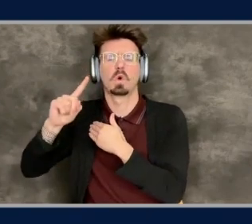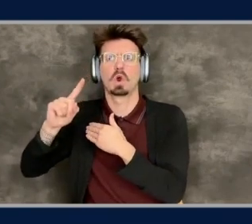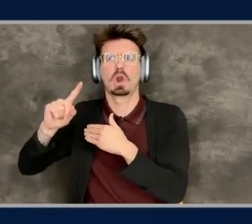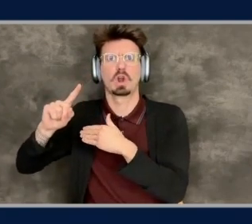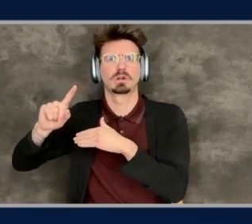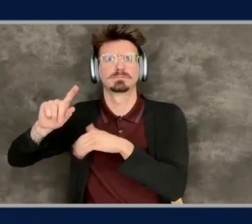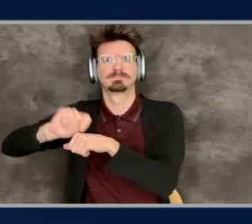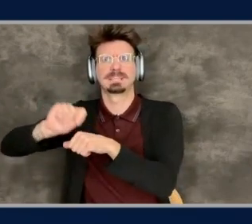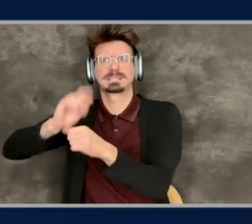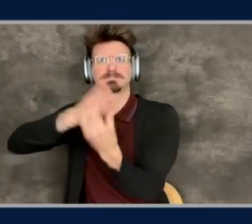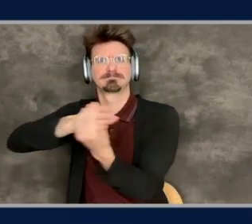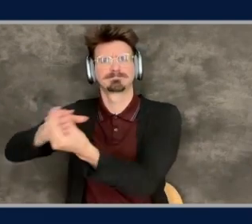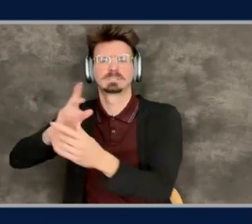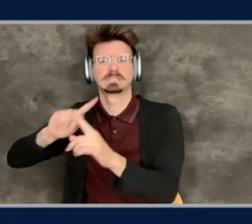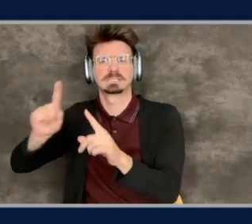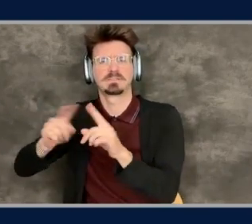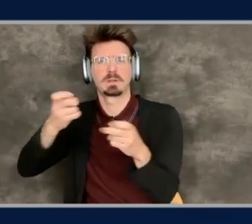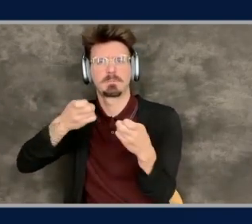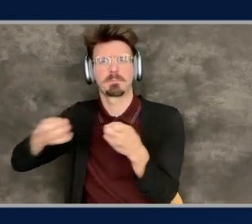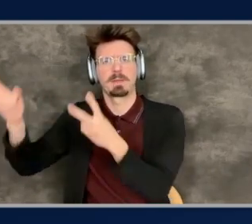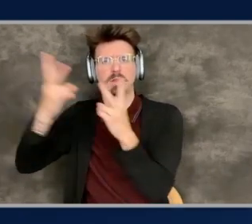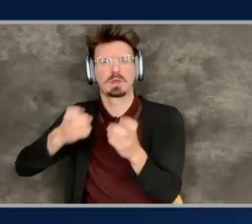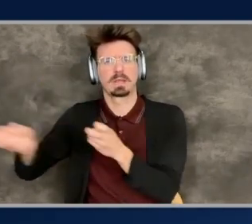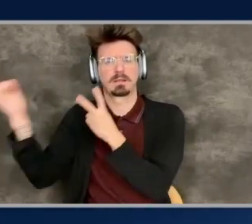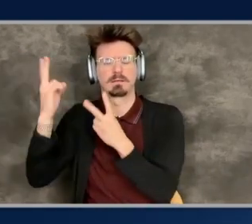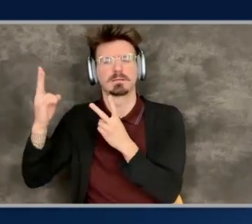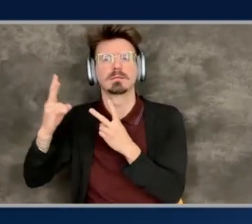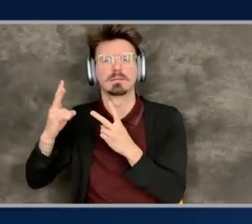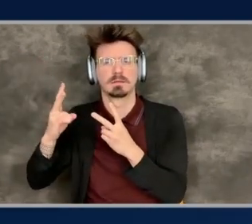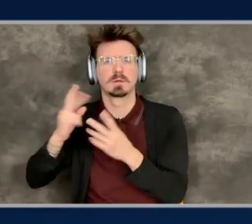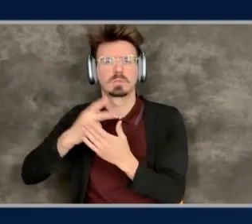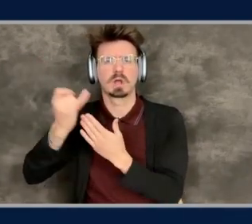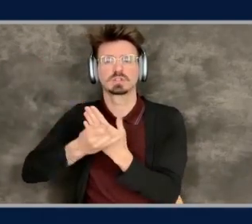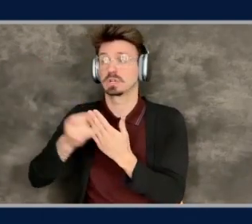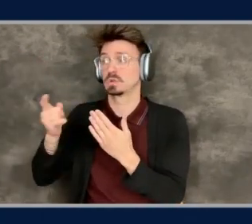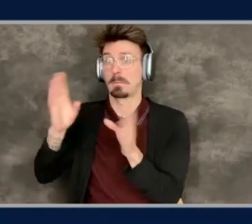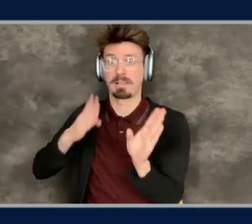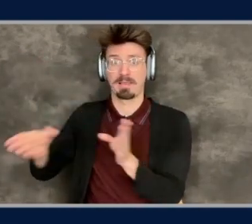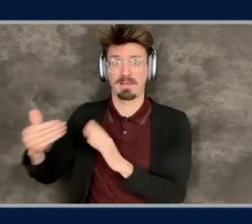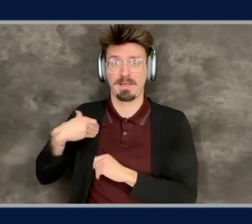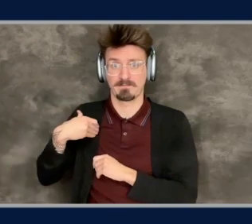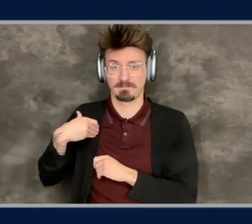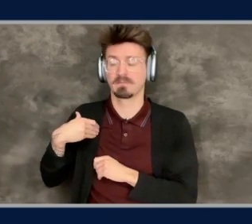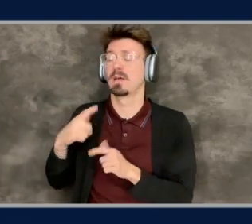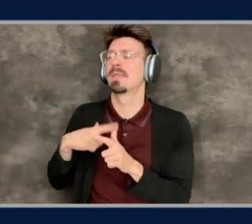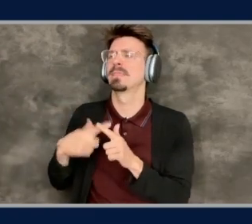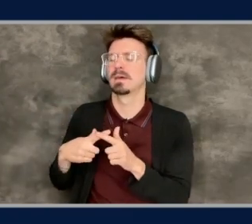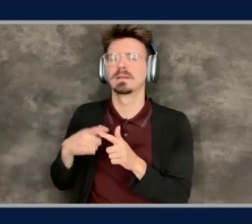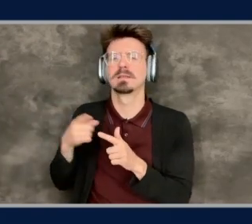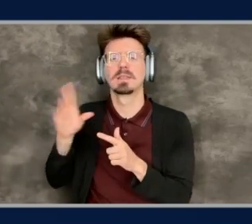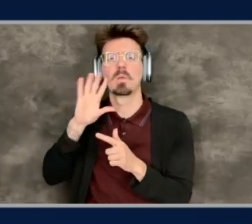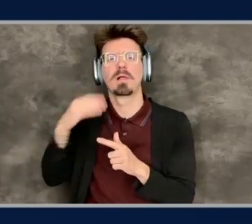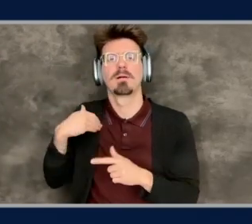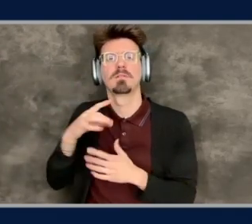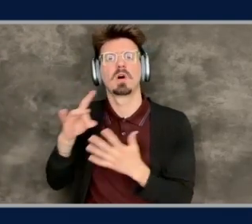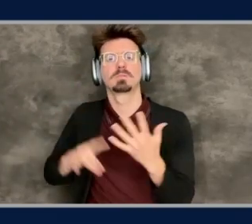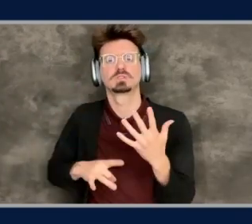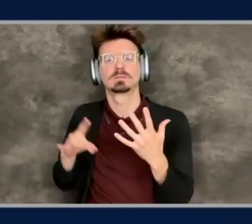Yes, they come here, they just create a this is the plan. They will have the option of actually providing information